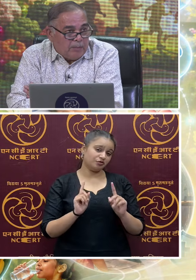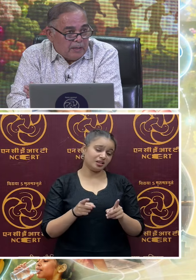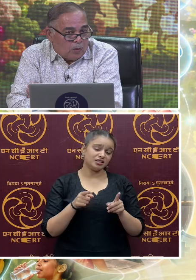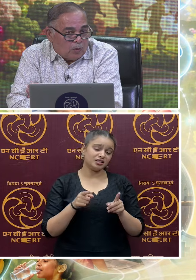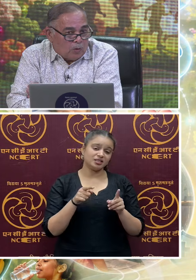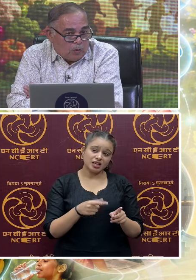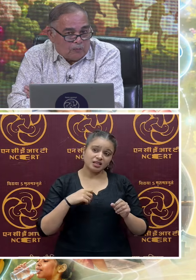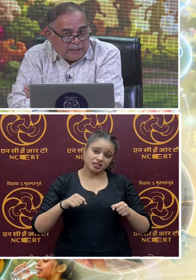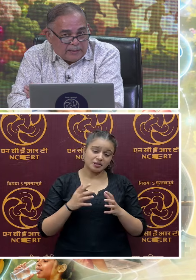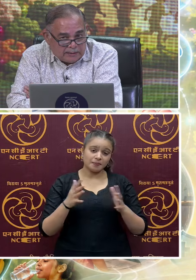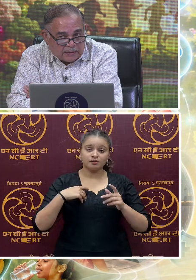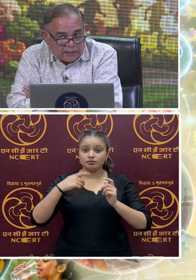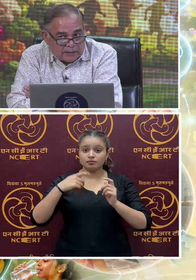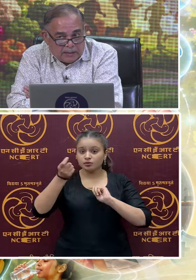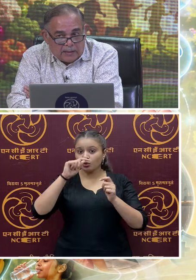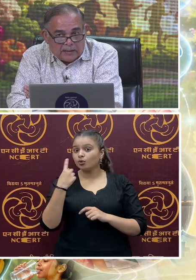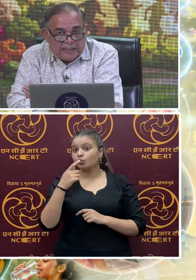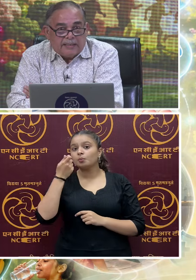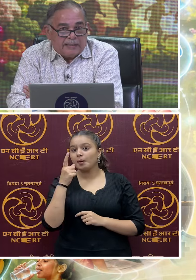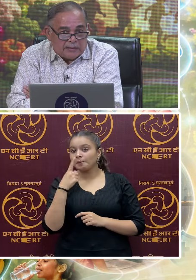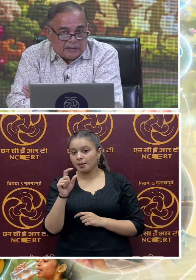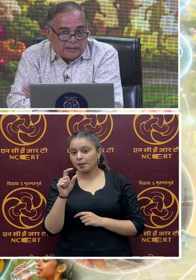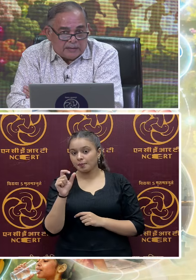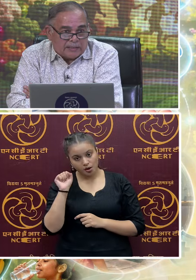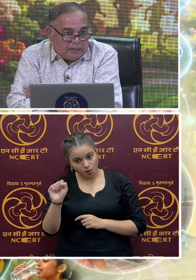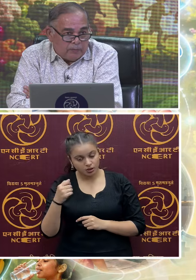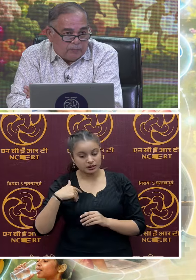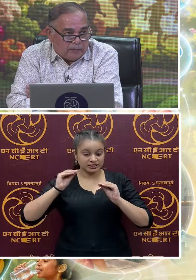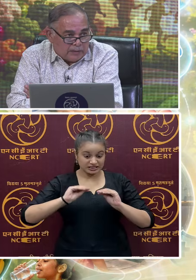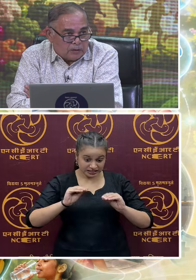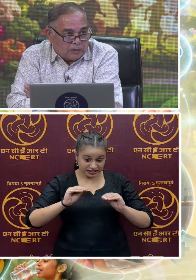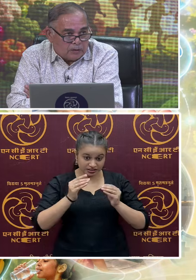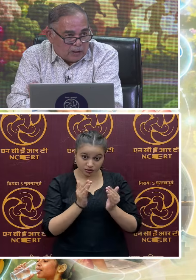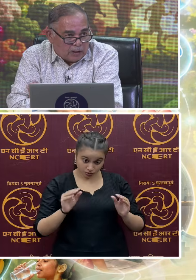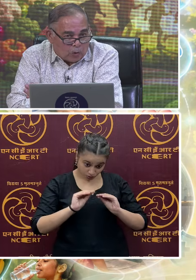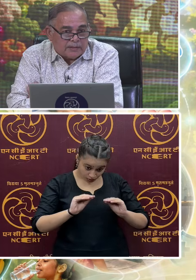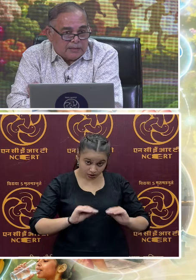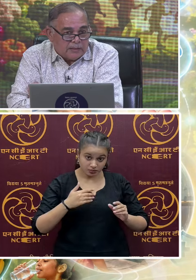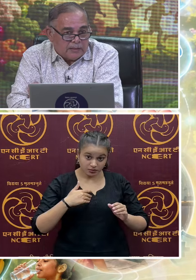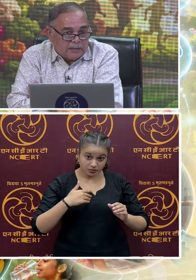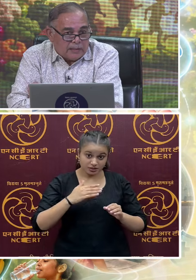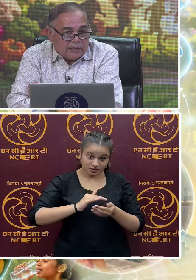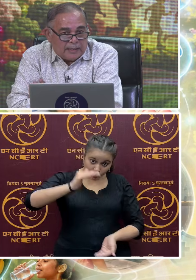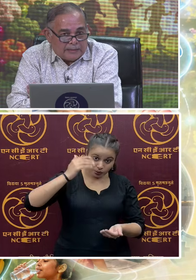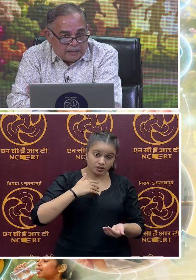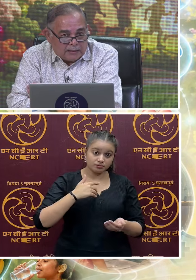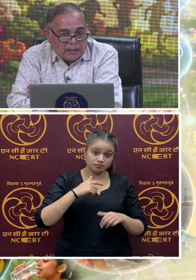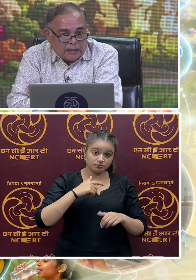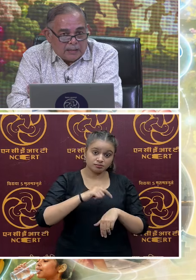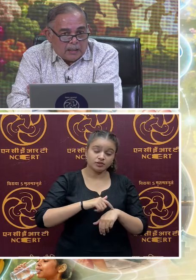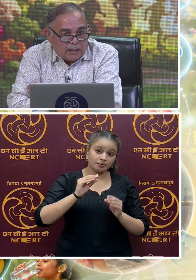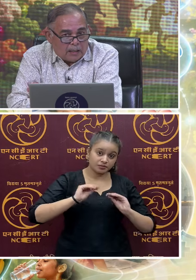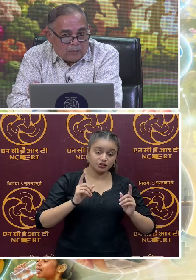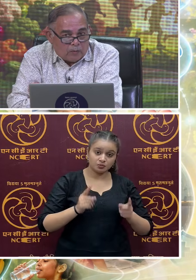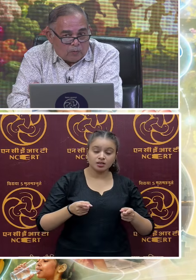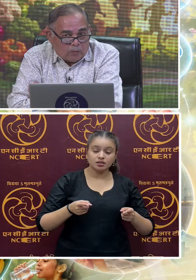is a big role of parents, that they teach the child in the growing stage that